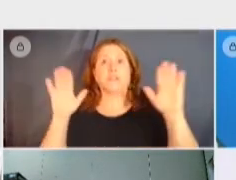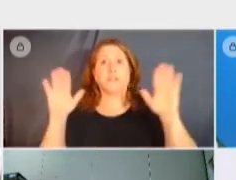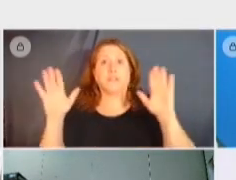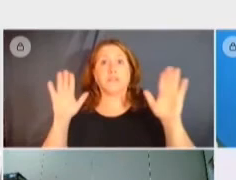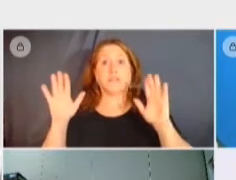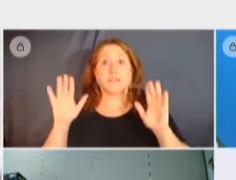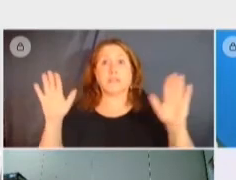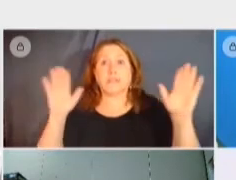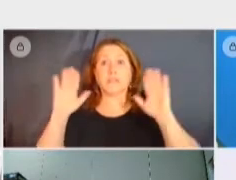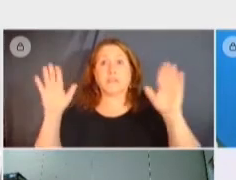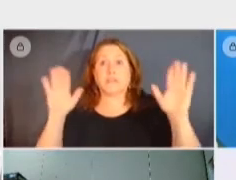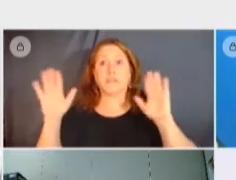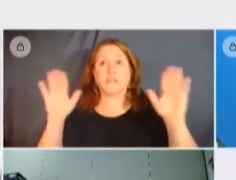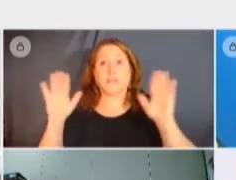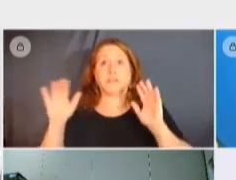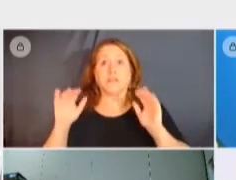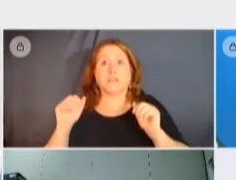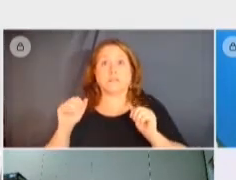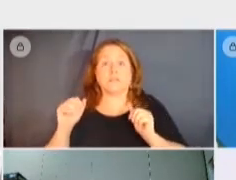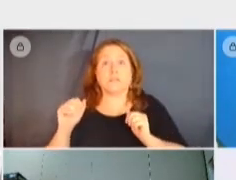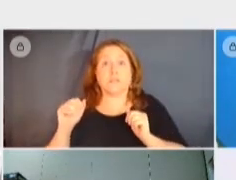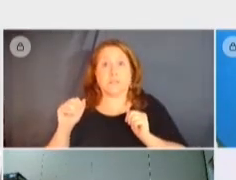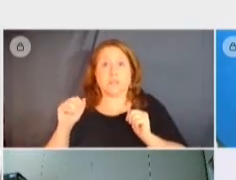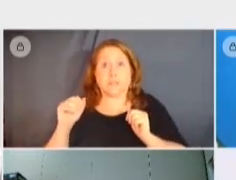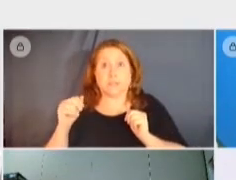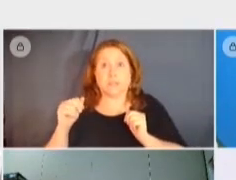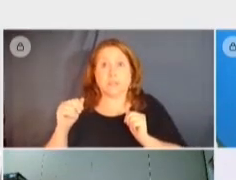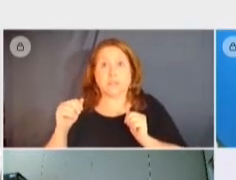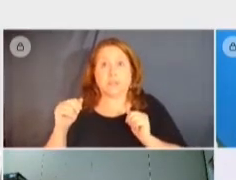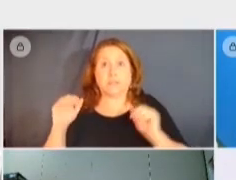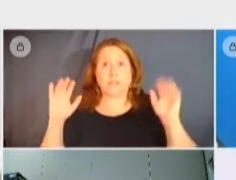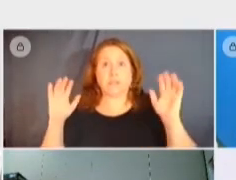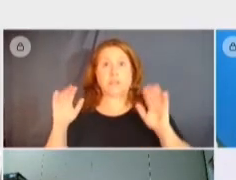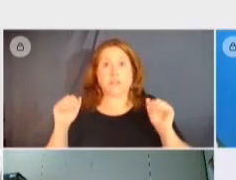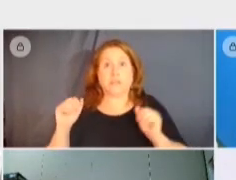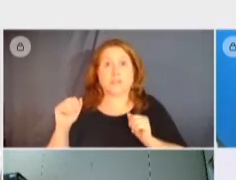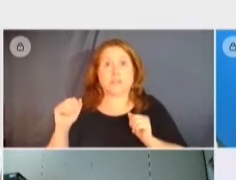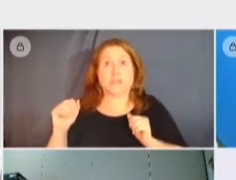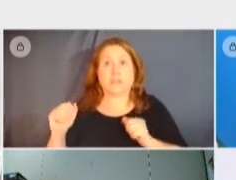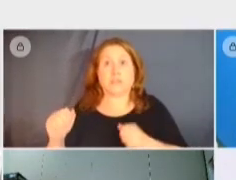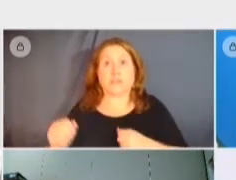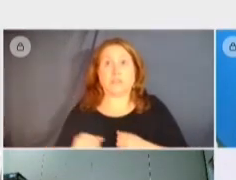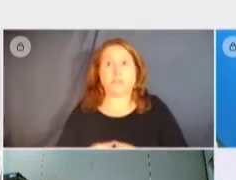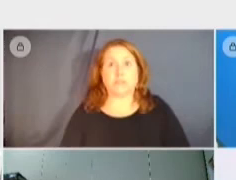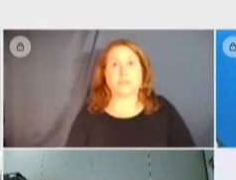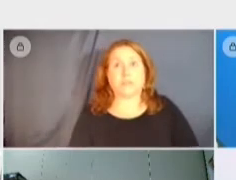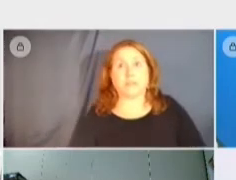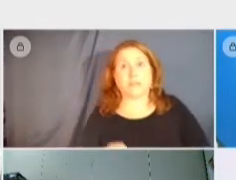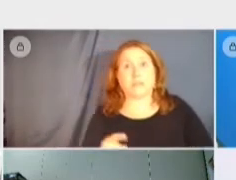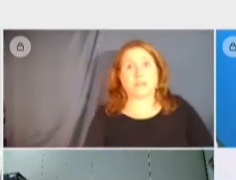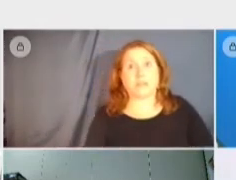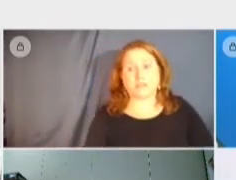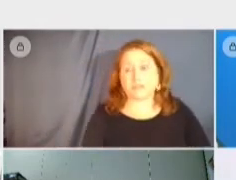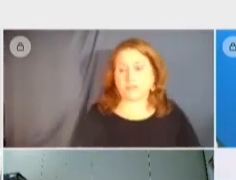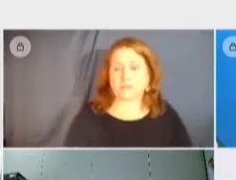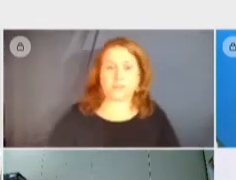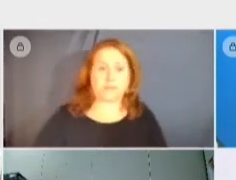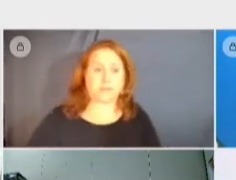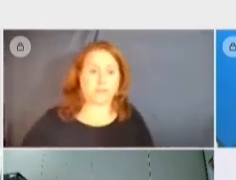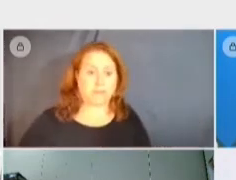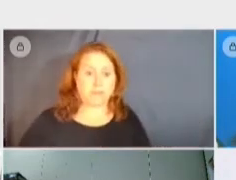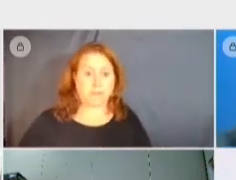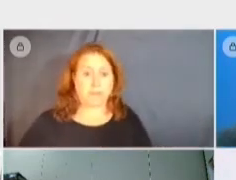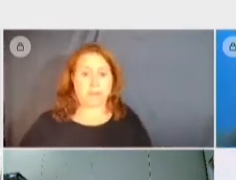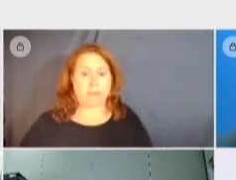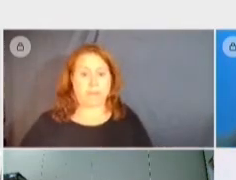same risk, that if we decide to go ahead and appoint people that the governor has determined, he doesn't want